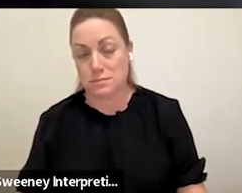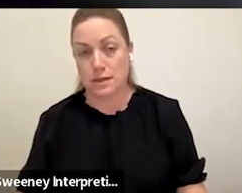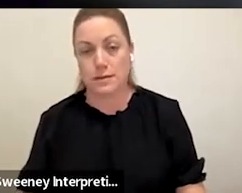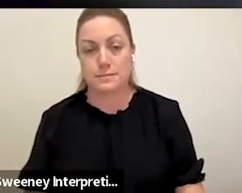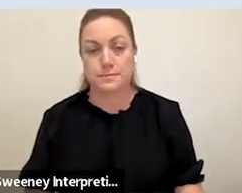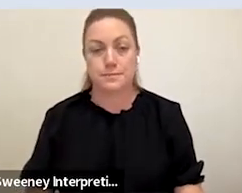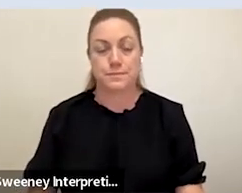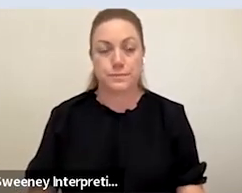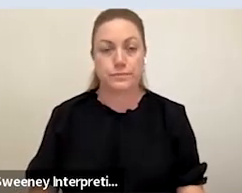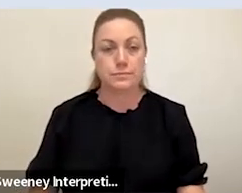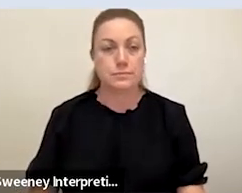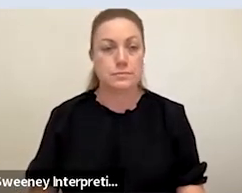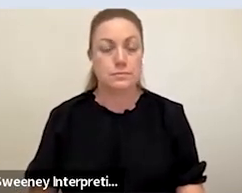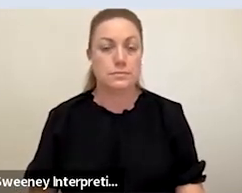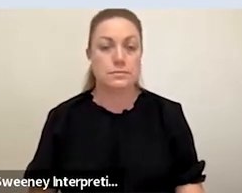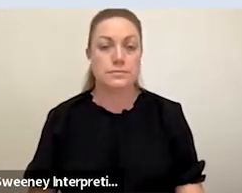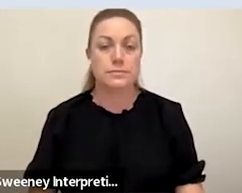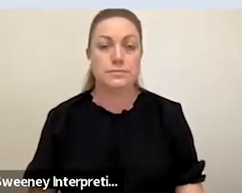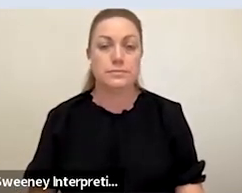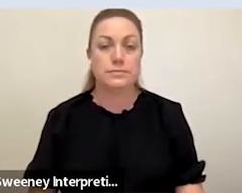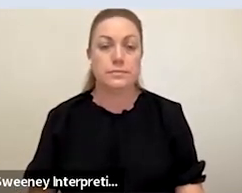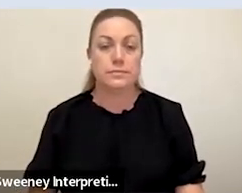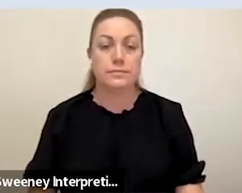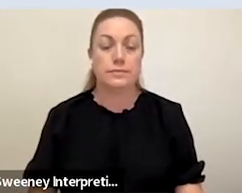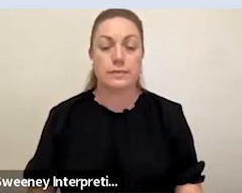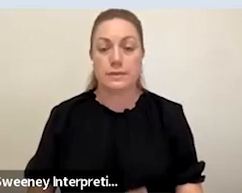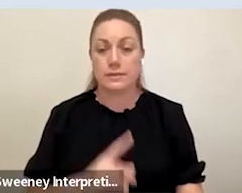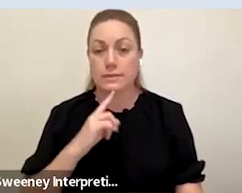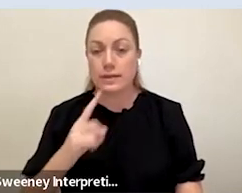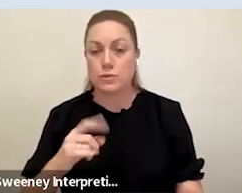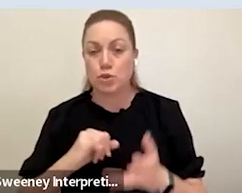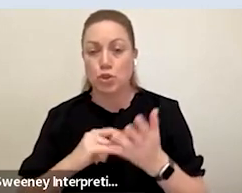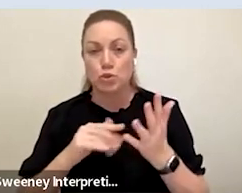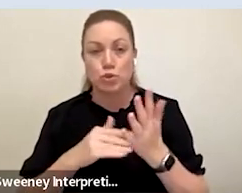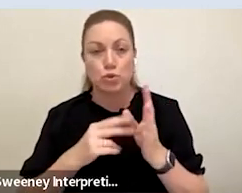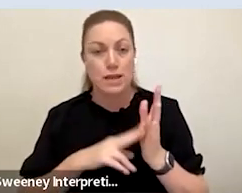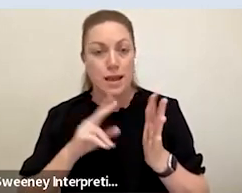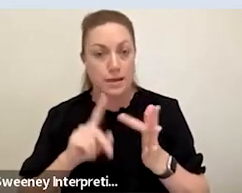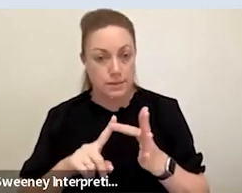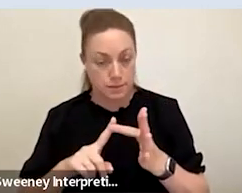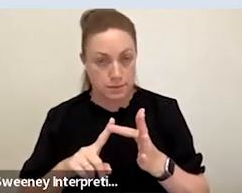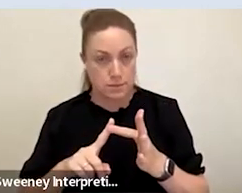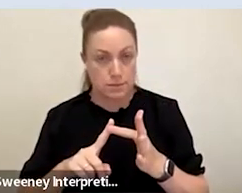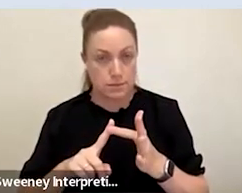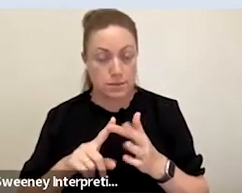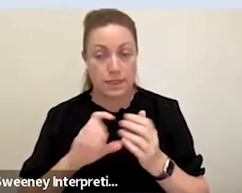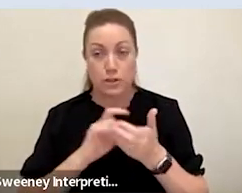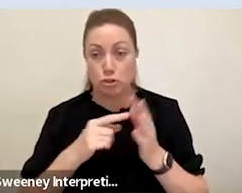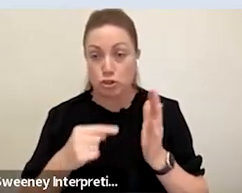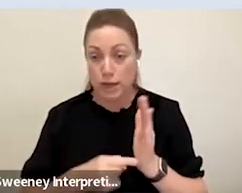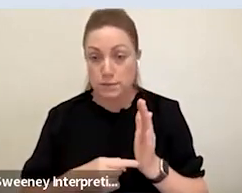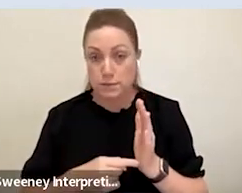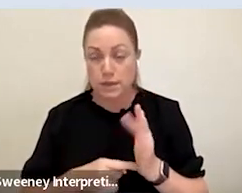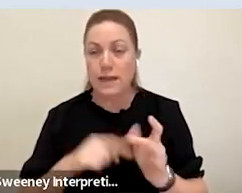So I'm going to say to Suzanne, I think in the chat, as well as the Q&A, there are people reaching